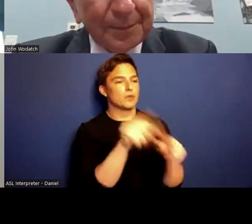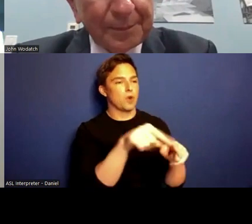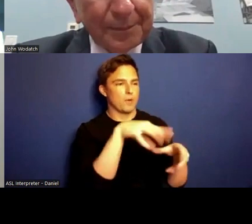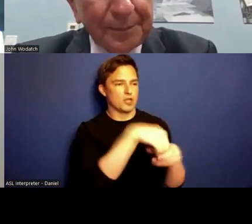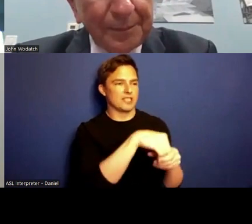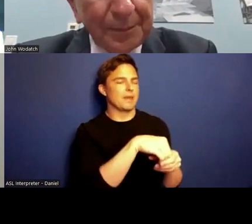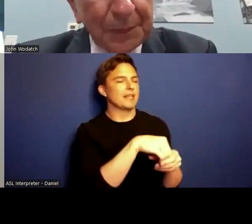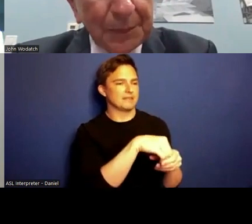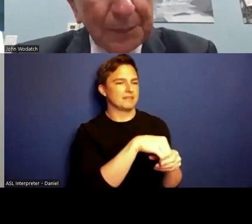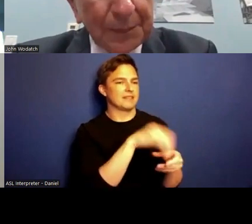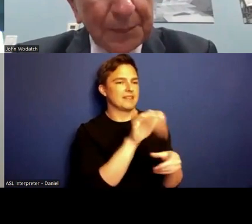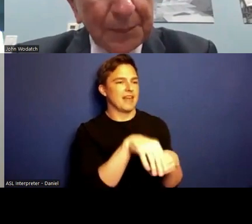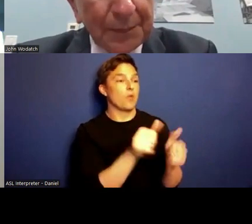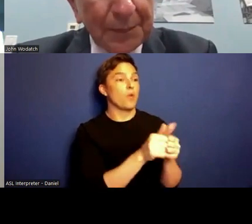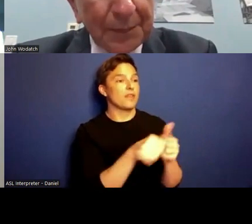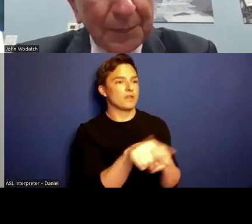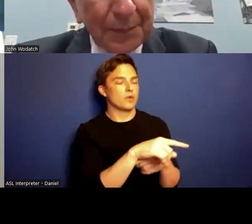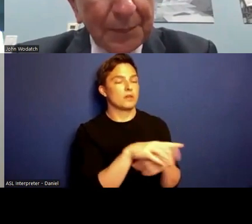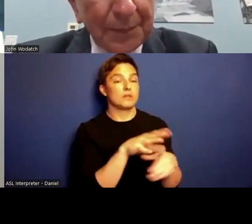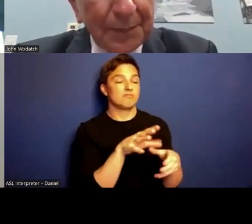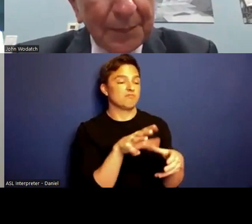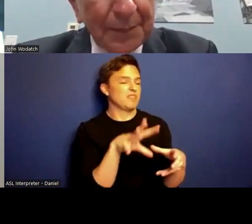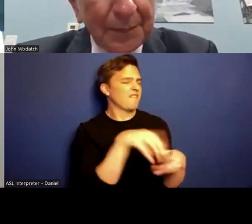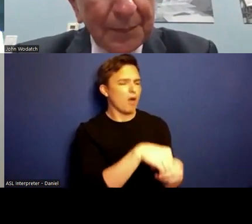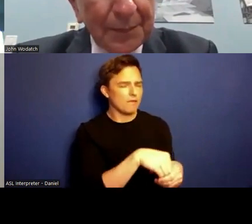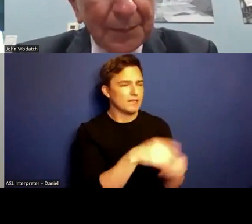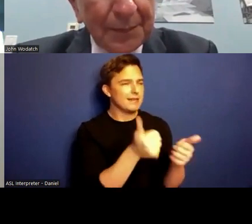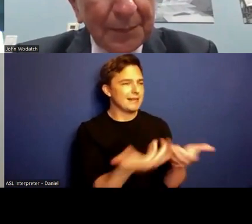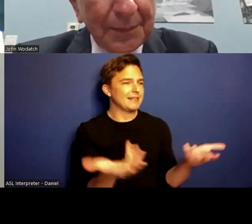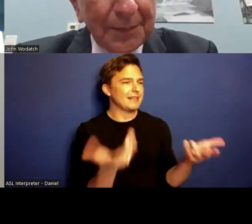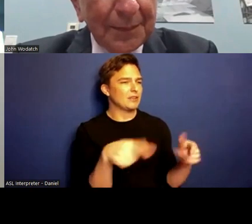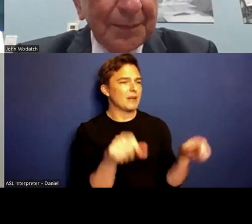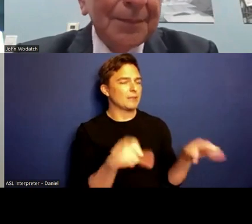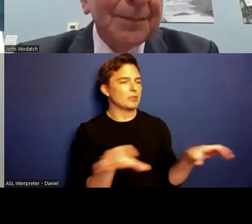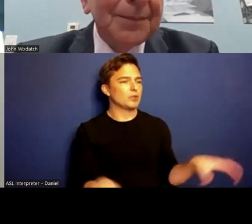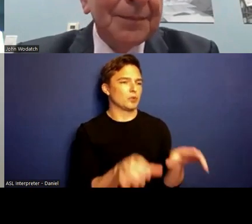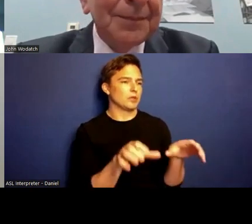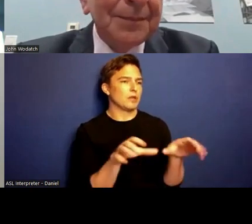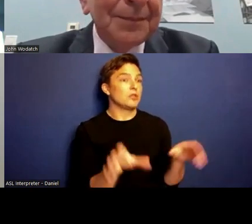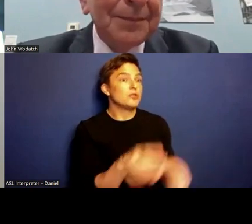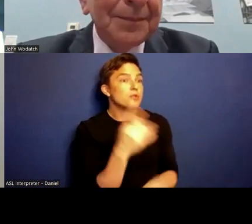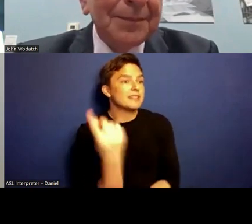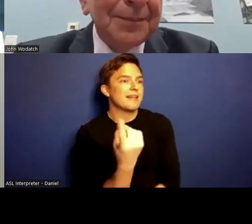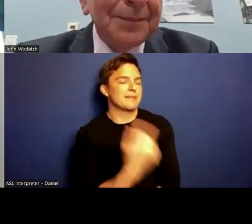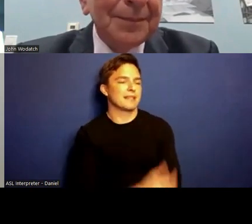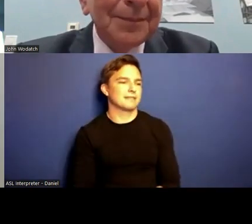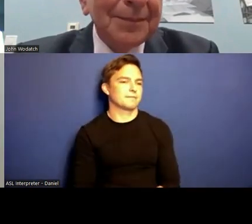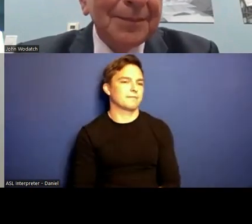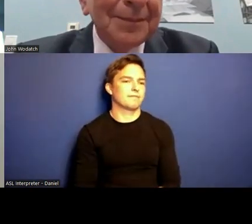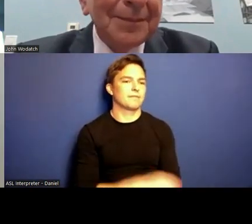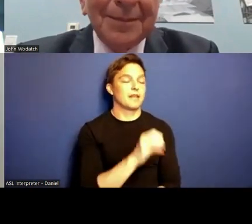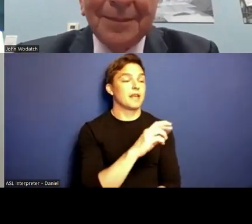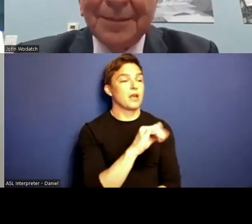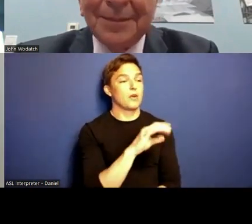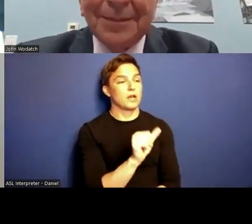in that with you. Get involved. Anything you can do, but do something. Erica, we